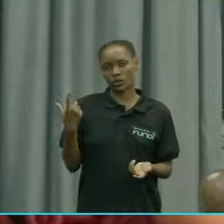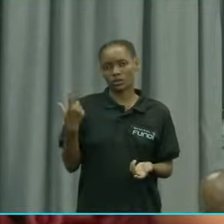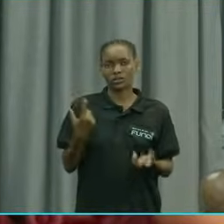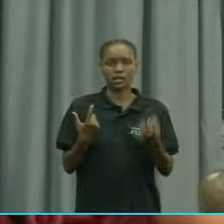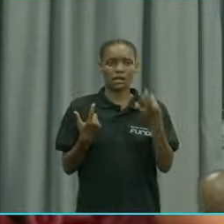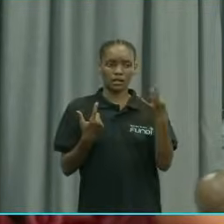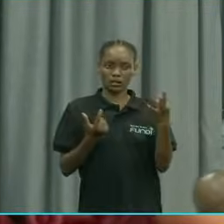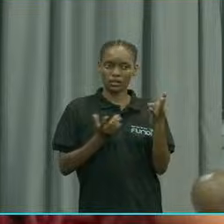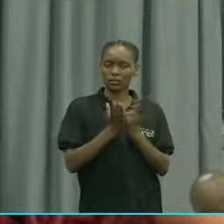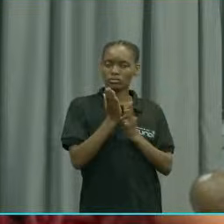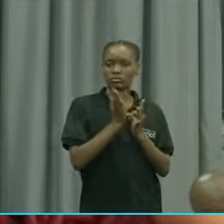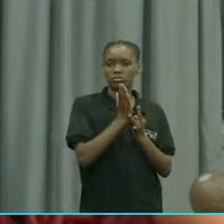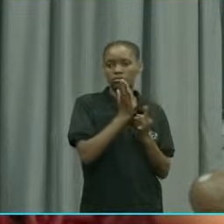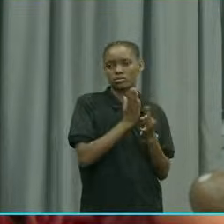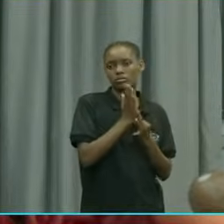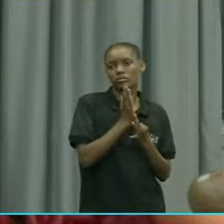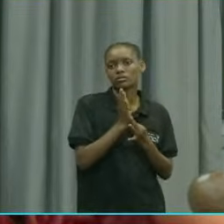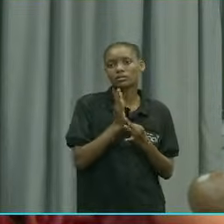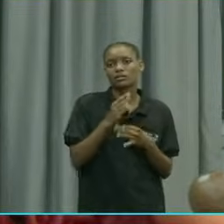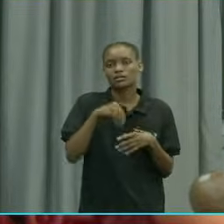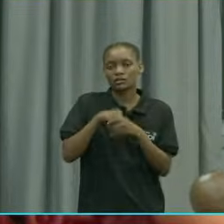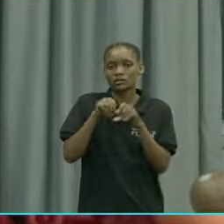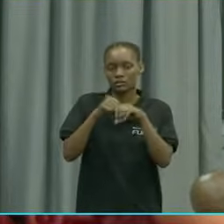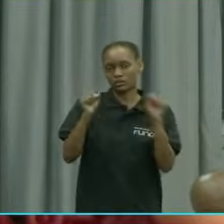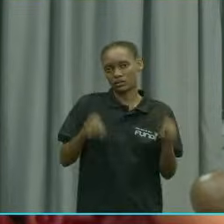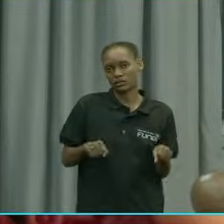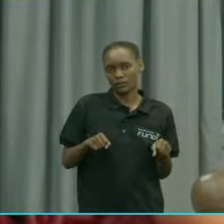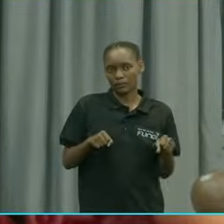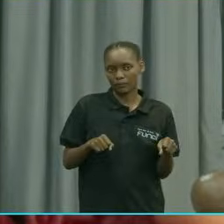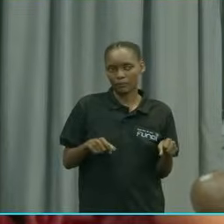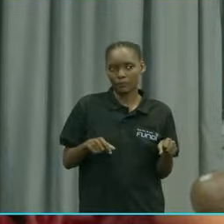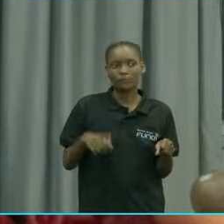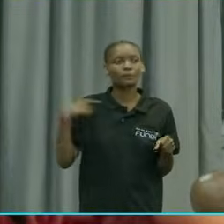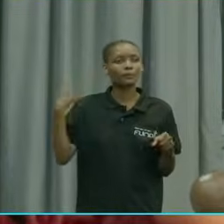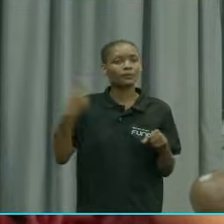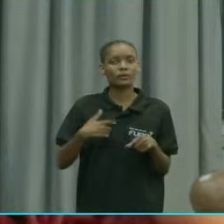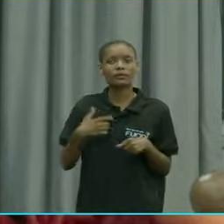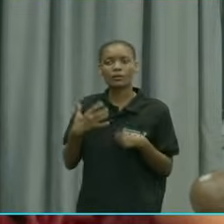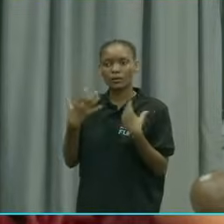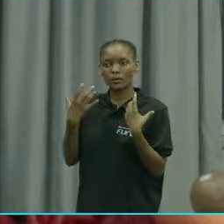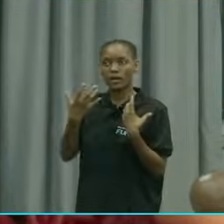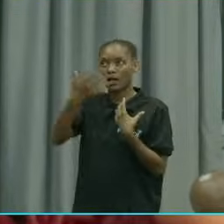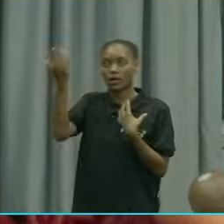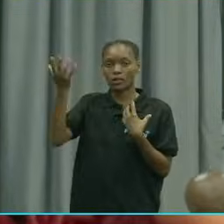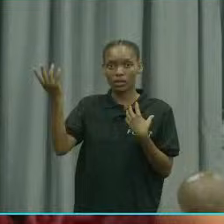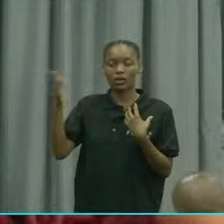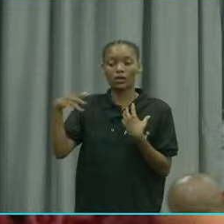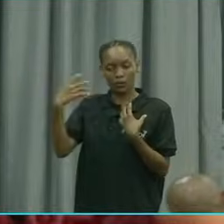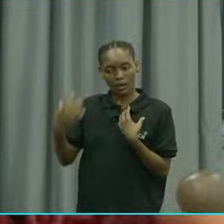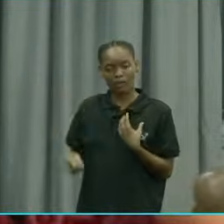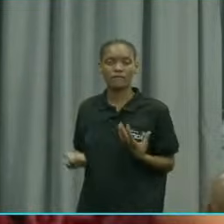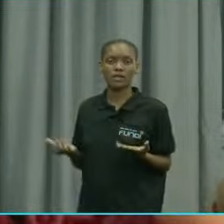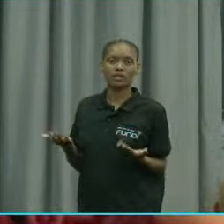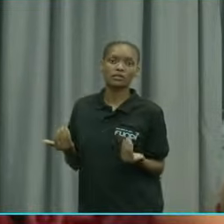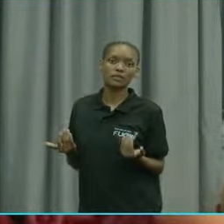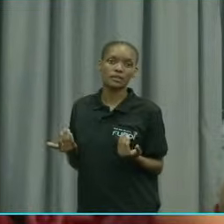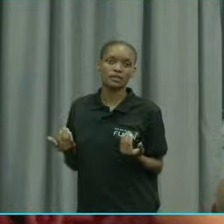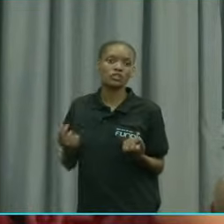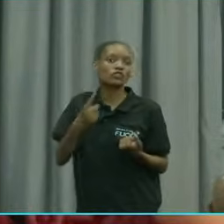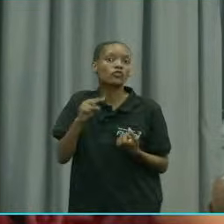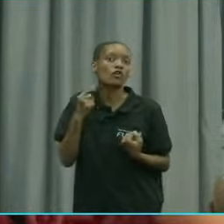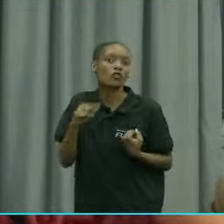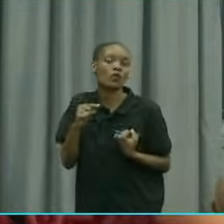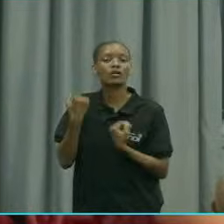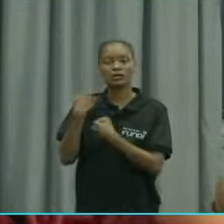model in the system, and there are expectations out there in terms of the